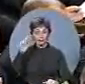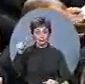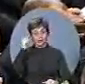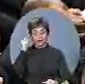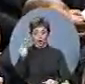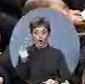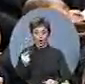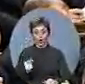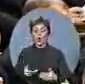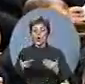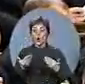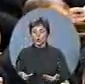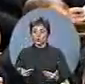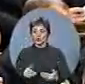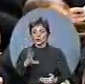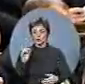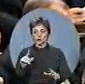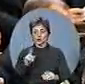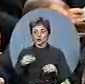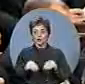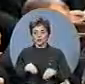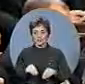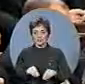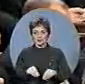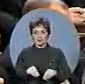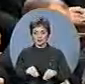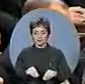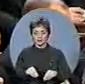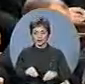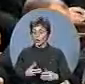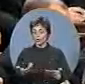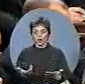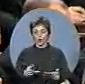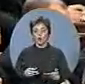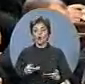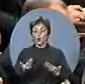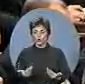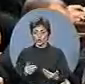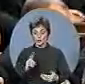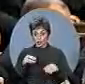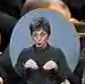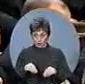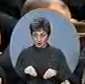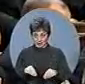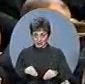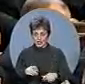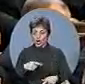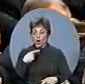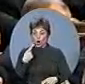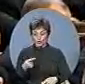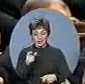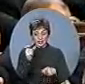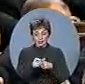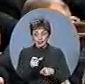have the behavior of a head of state, and today the Prime Minister